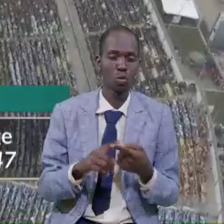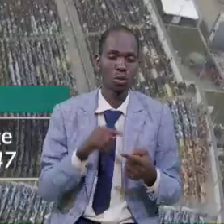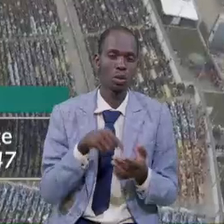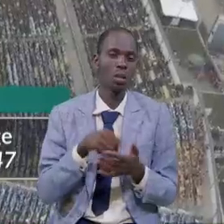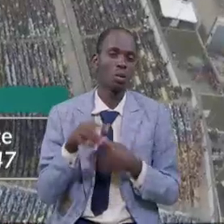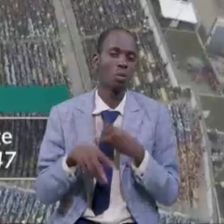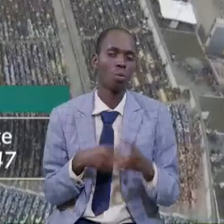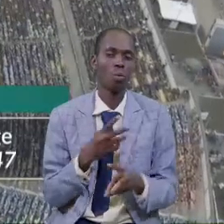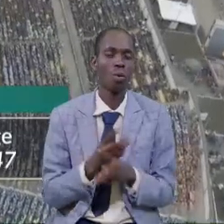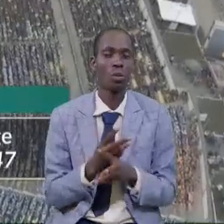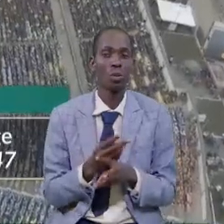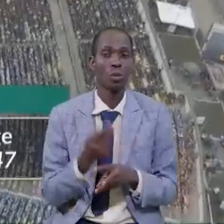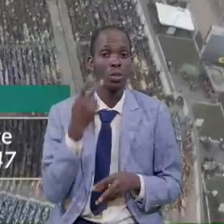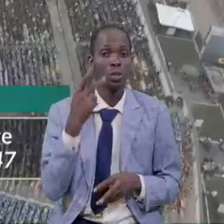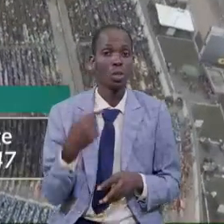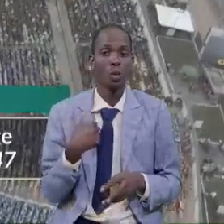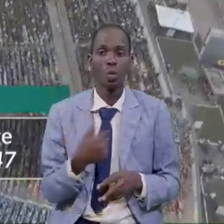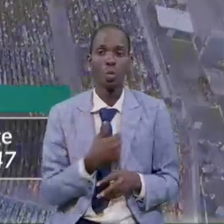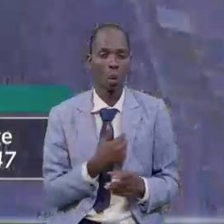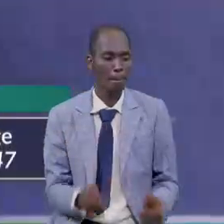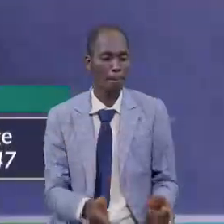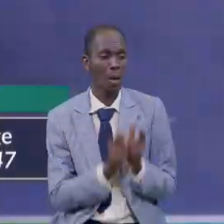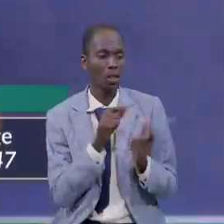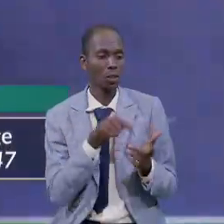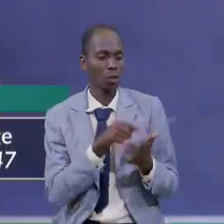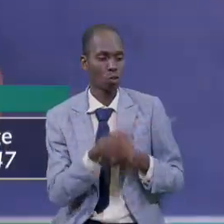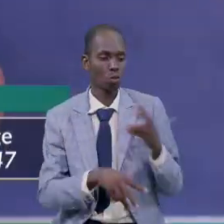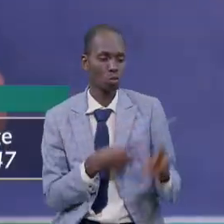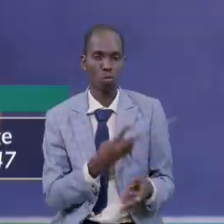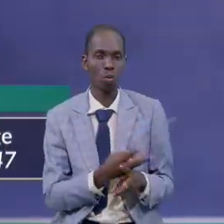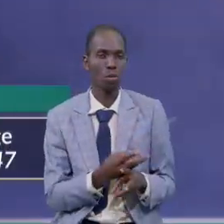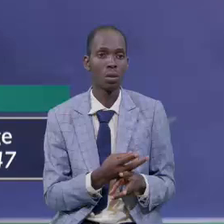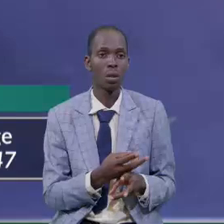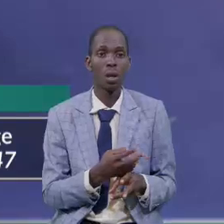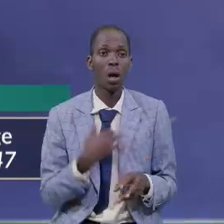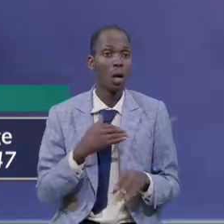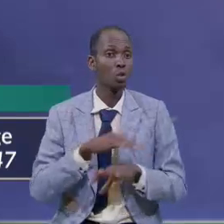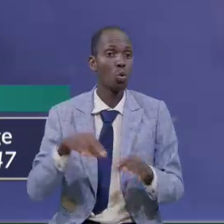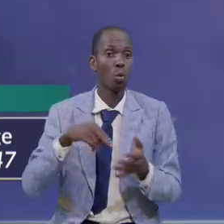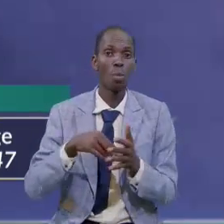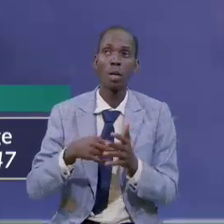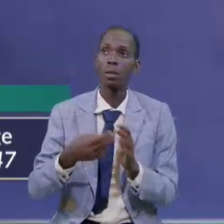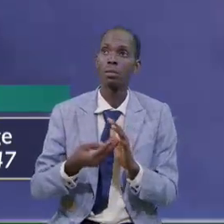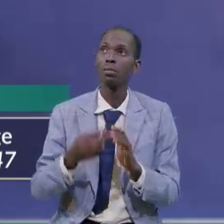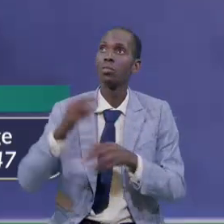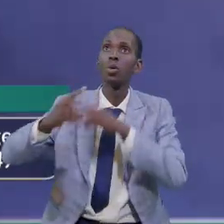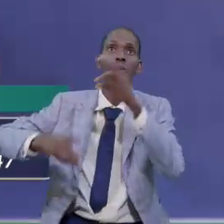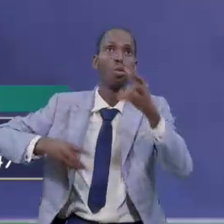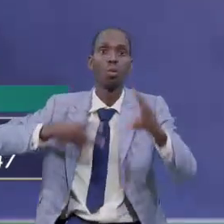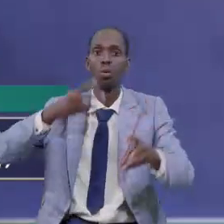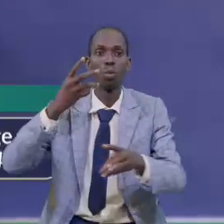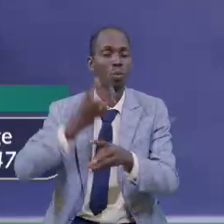world the way it is. I'm not talking of the globe. I'm not talking of geography. I'm not talking of the